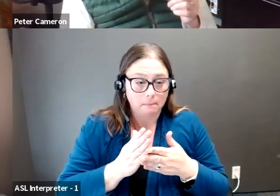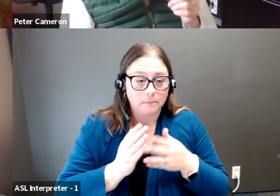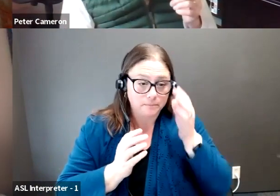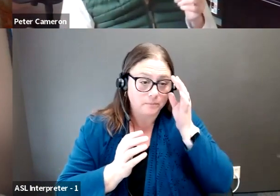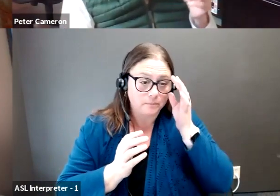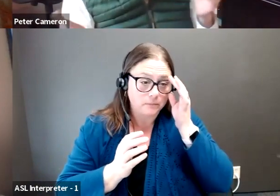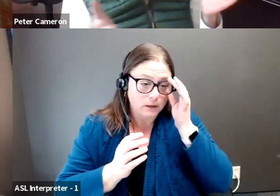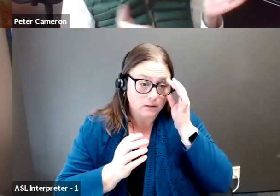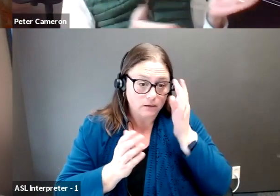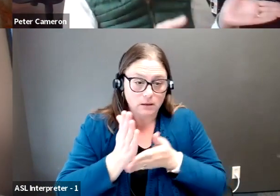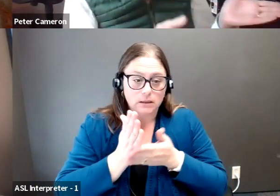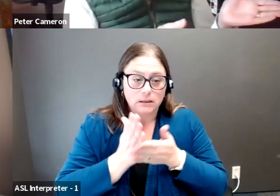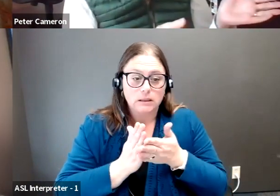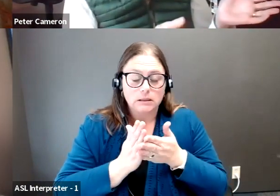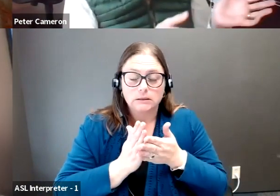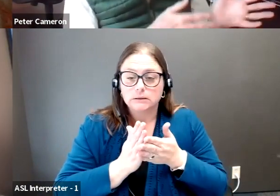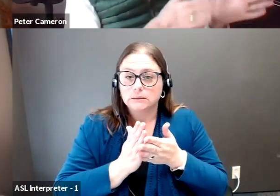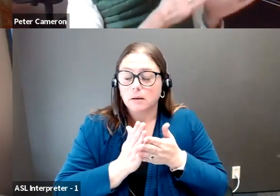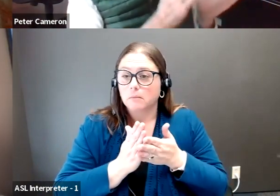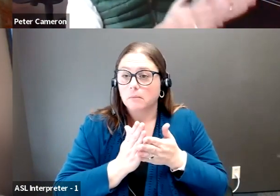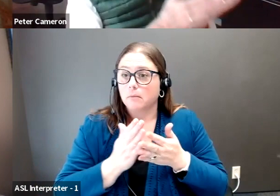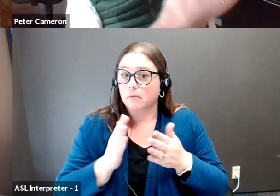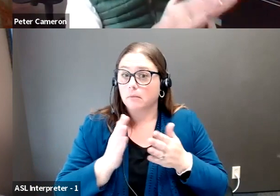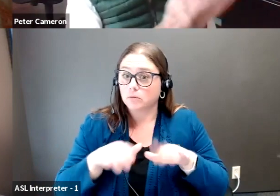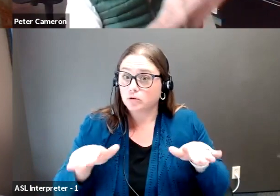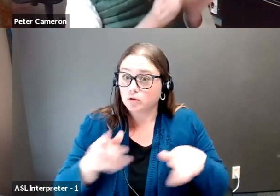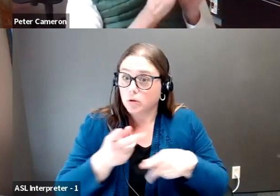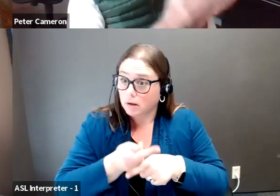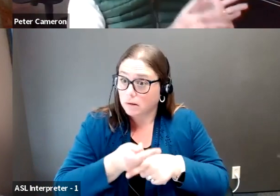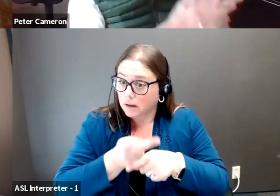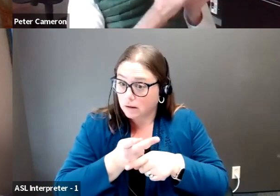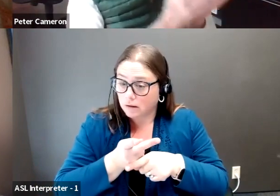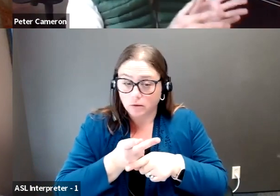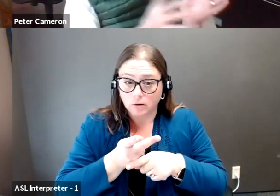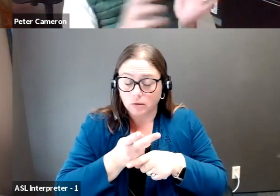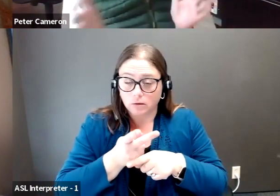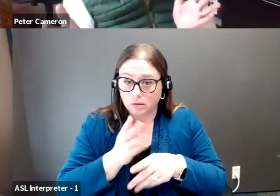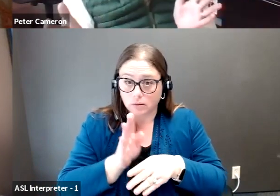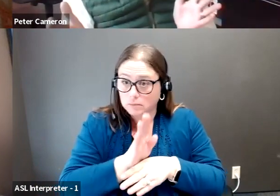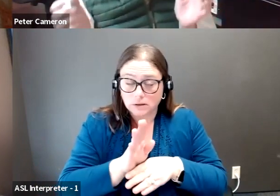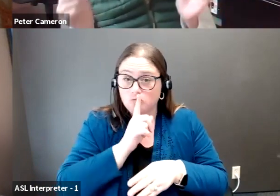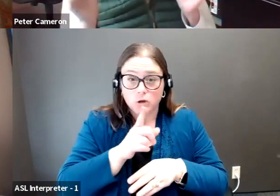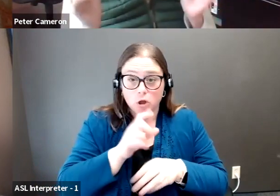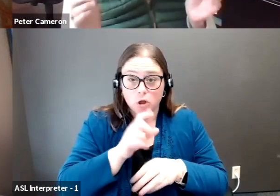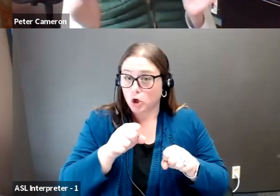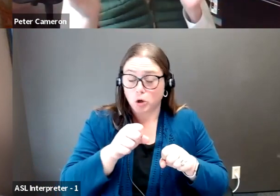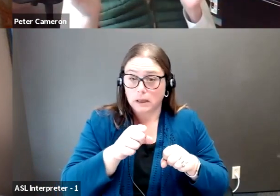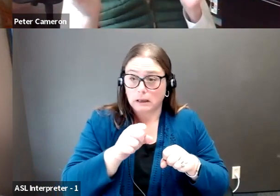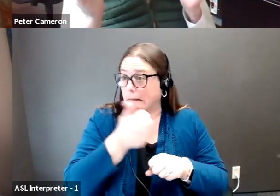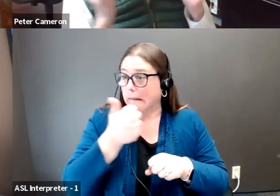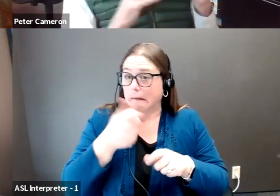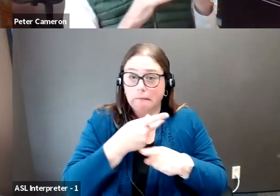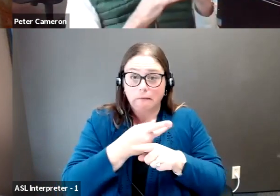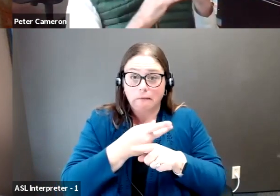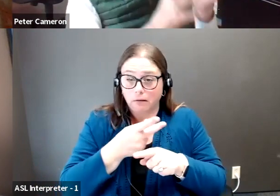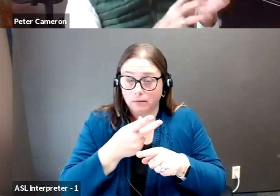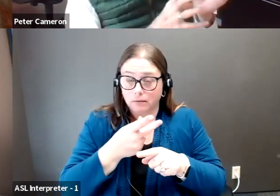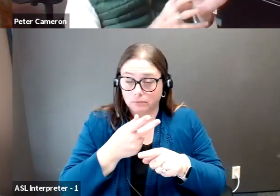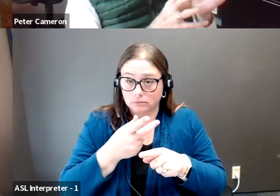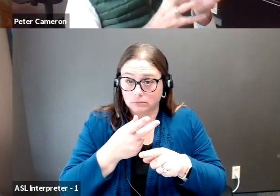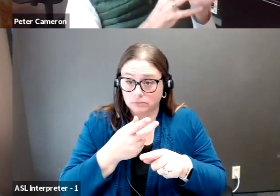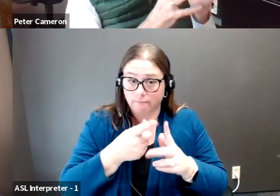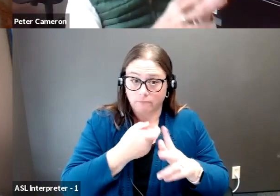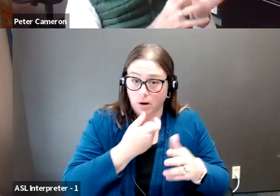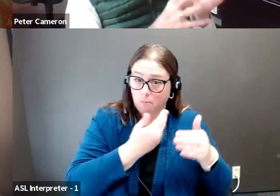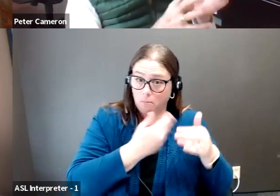co-ops, childcare co-ops. Literally, there can be a co-op from cradle to grave, right?